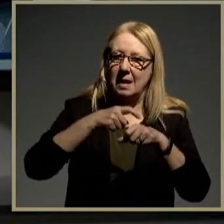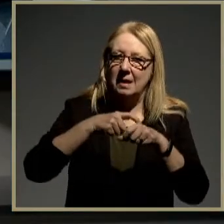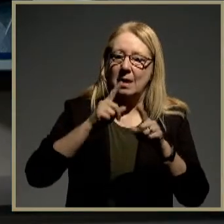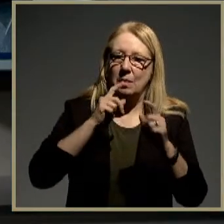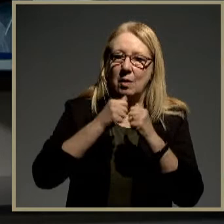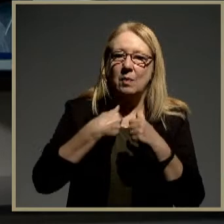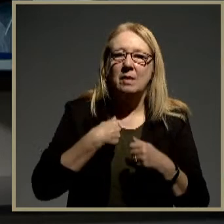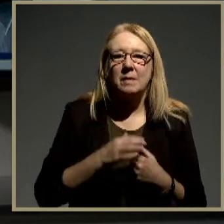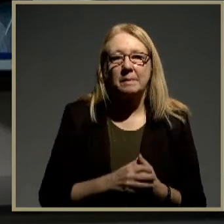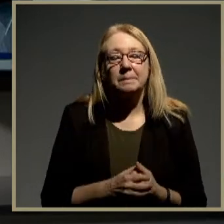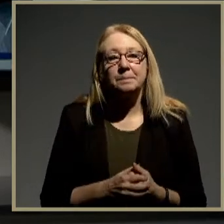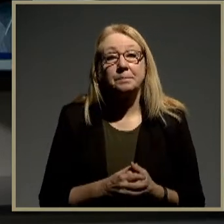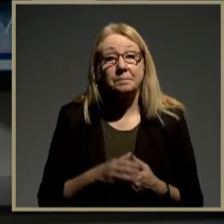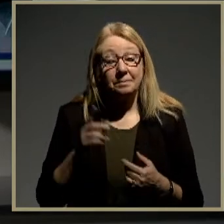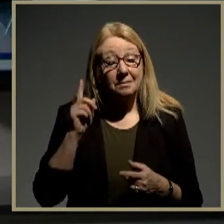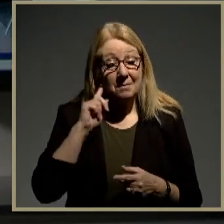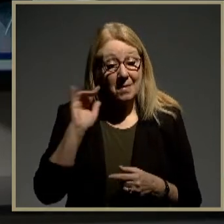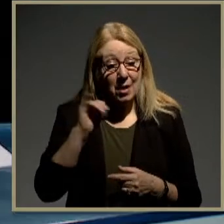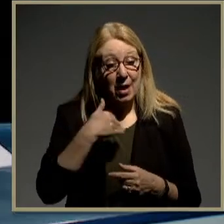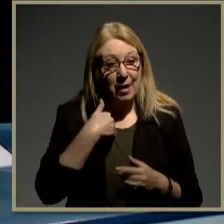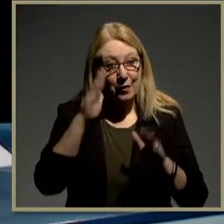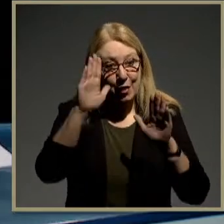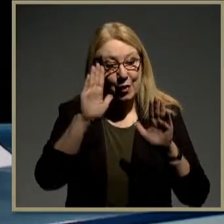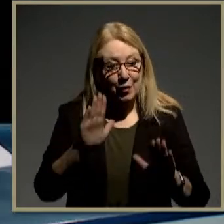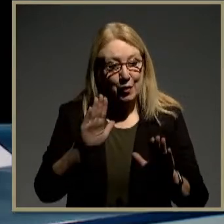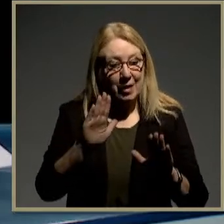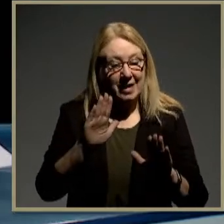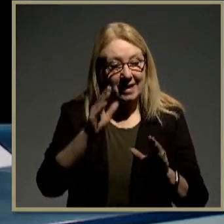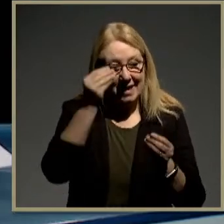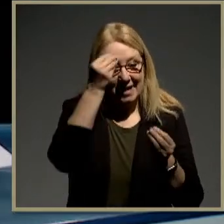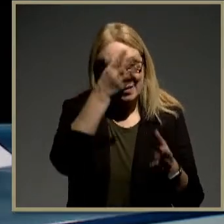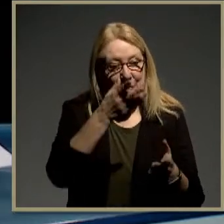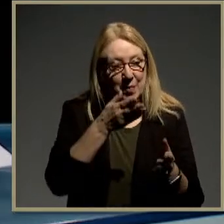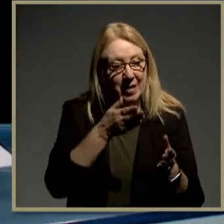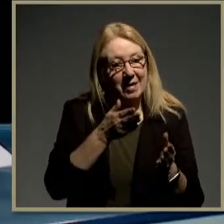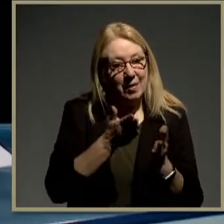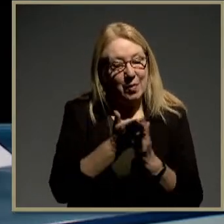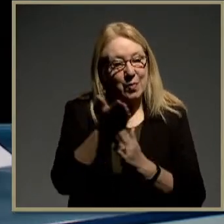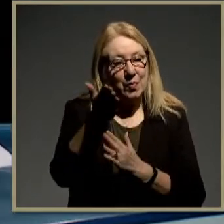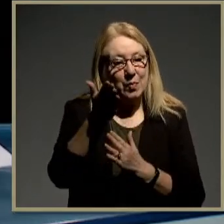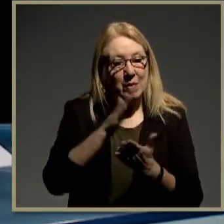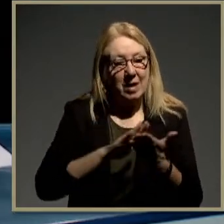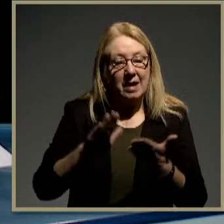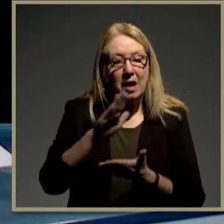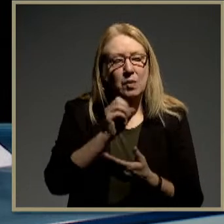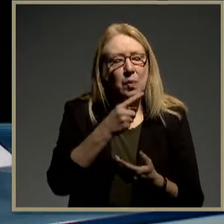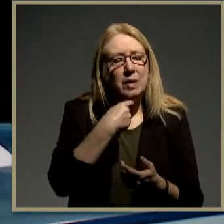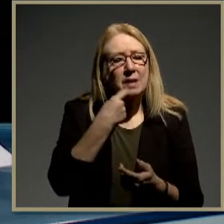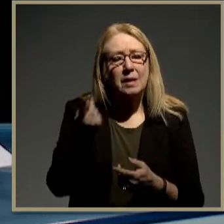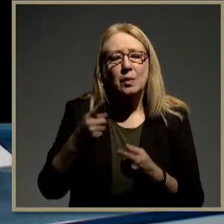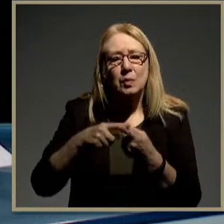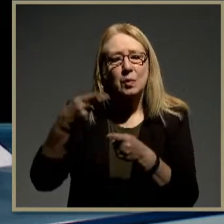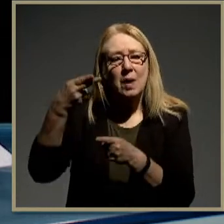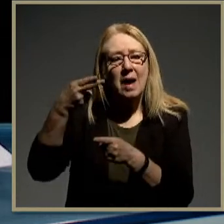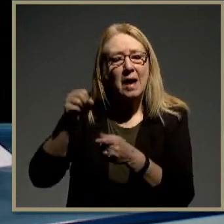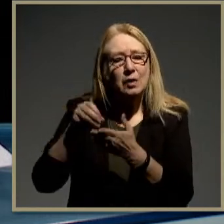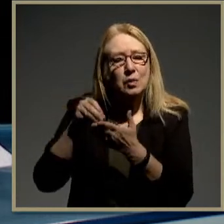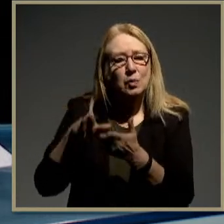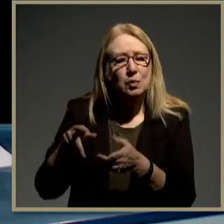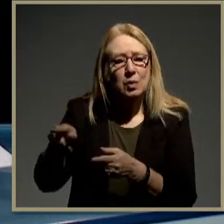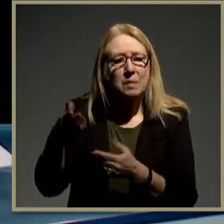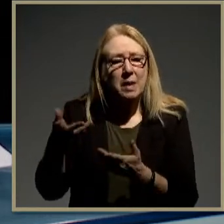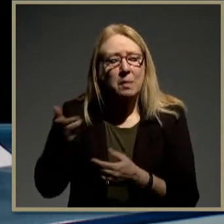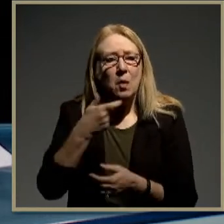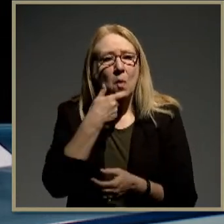them. Well, it sounds like you had a lot of great input along the way. What would you say to a high school student who might be